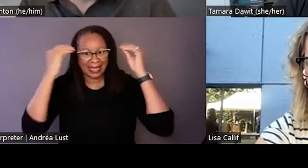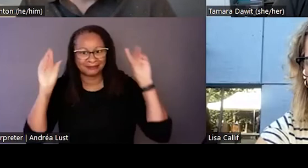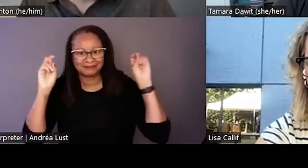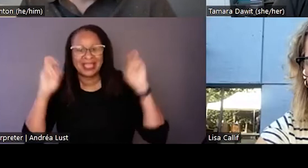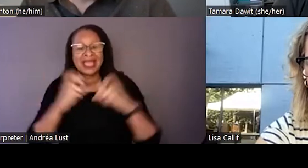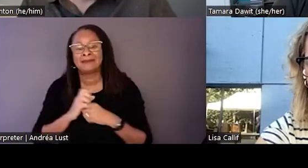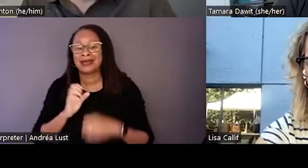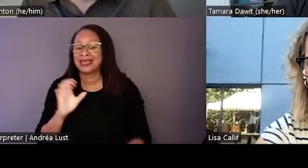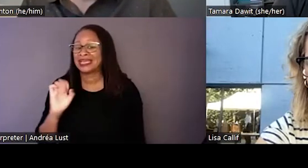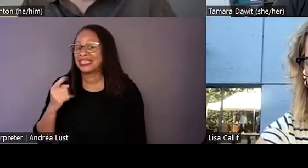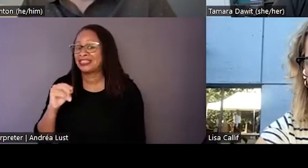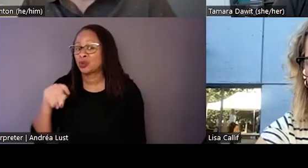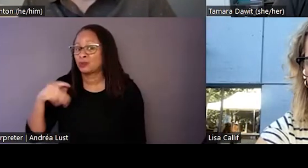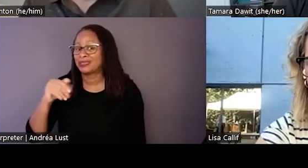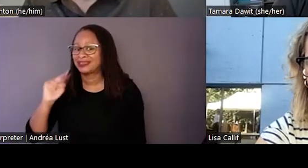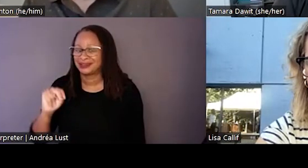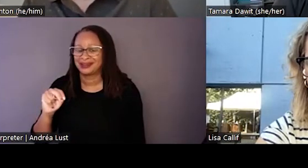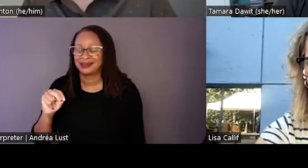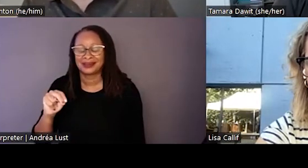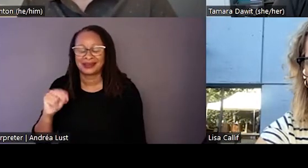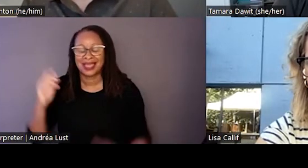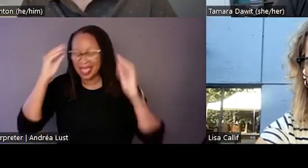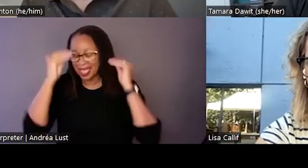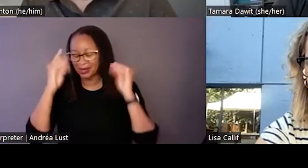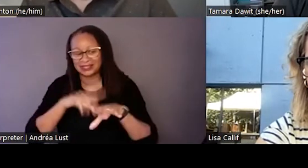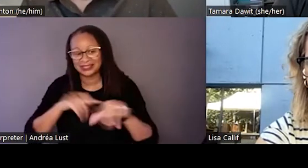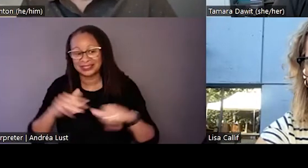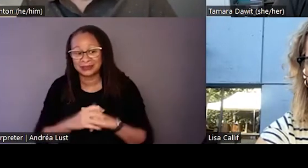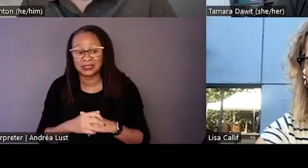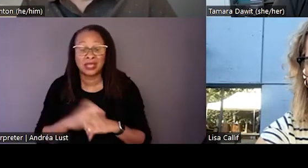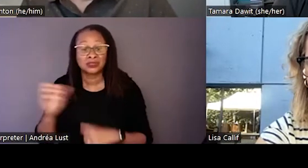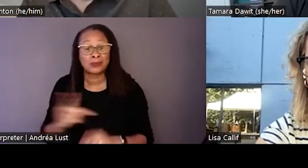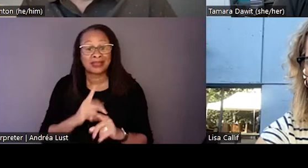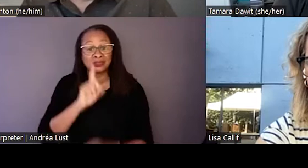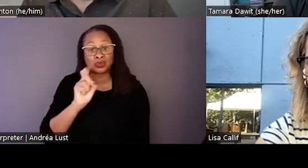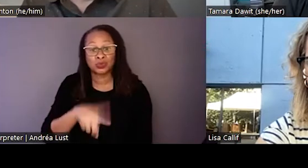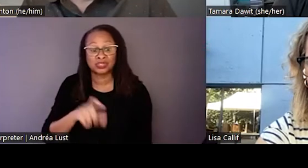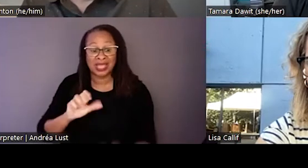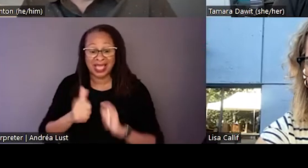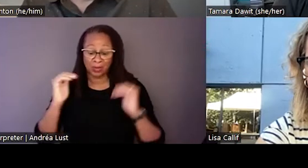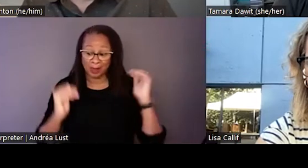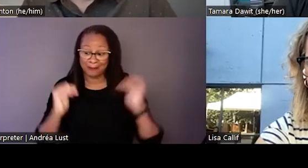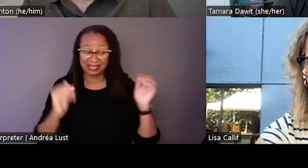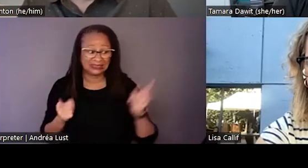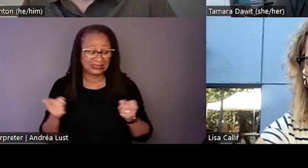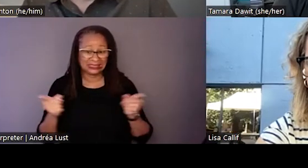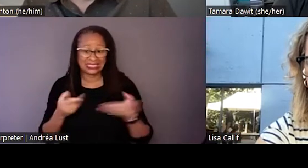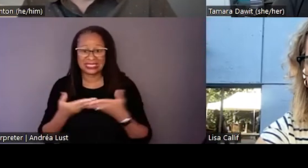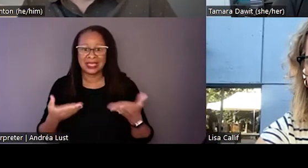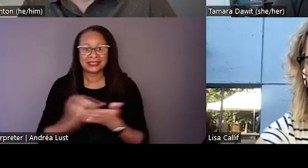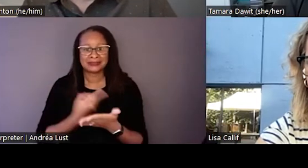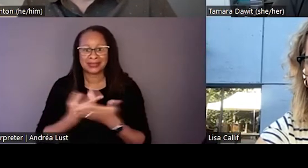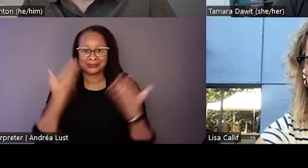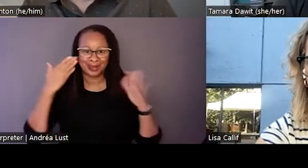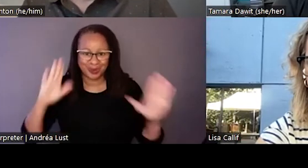hat when I'm working on the continent. Perhaps to come back to the question, I mean, how do I balance these things? Sometimes I don't know.